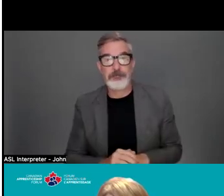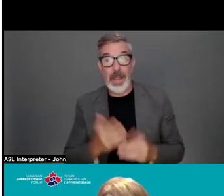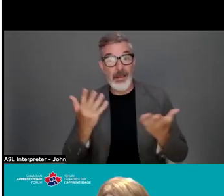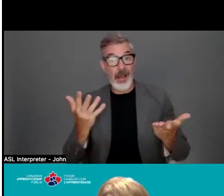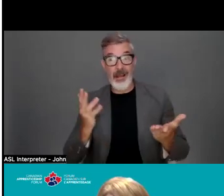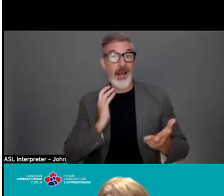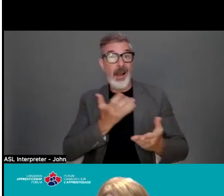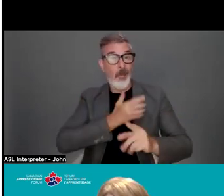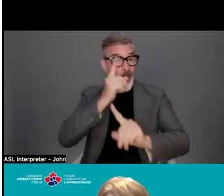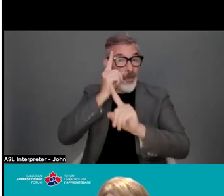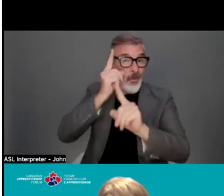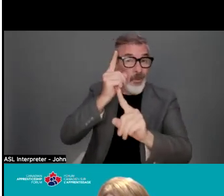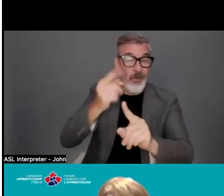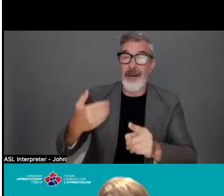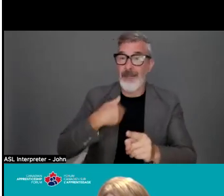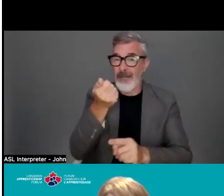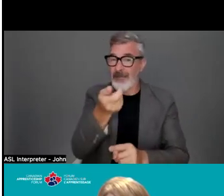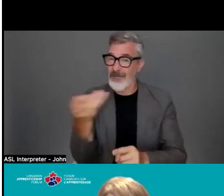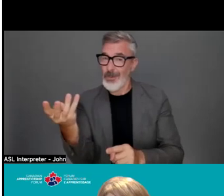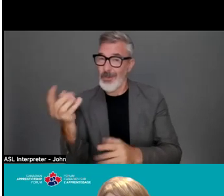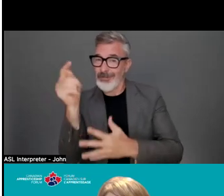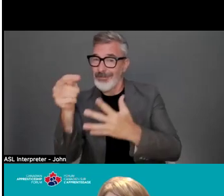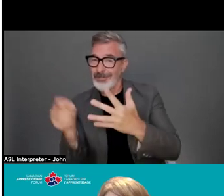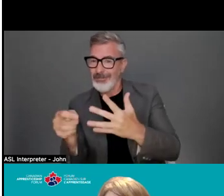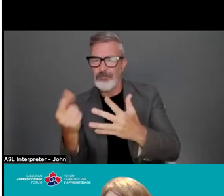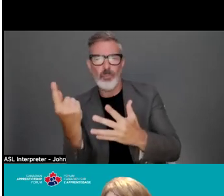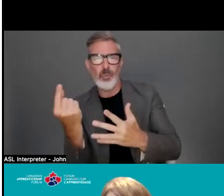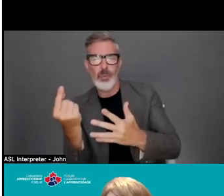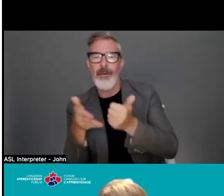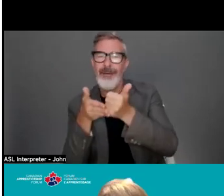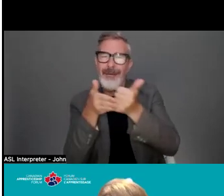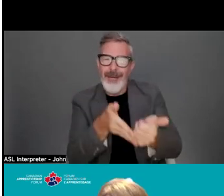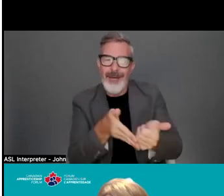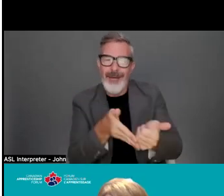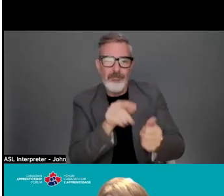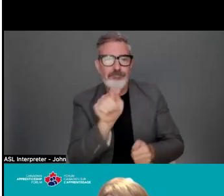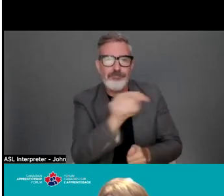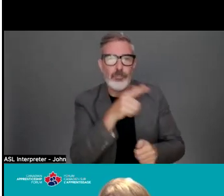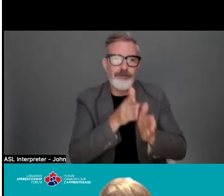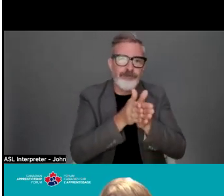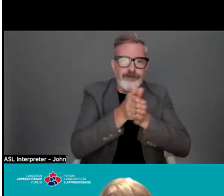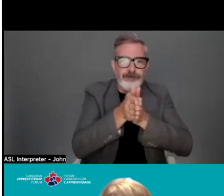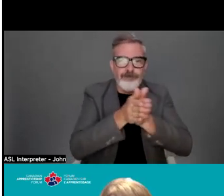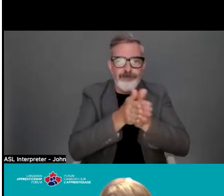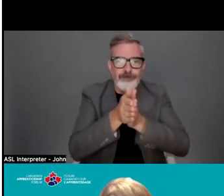trying to undertake to help apprentices who pursue this post-secondary option.